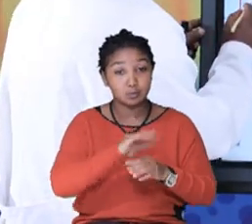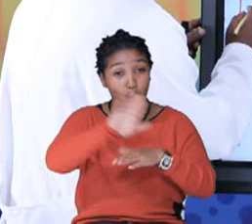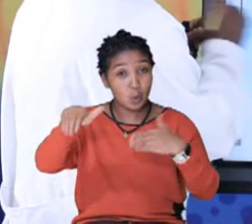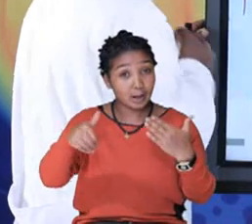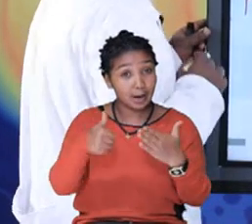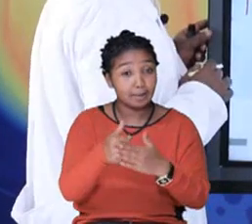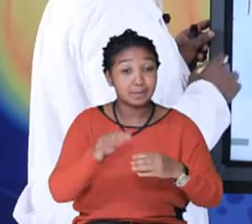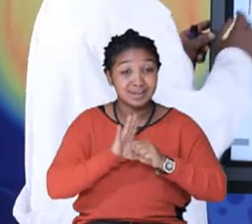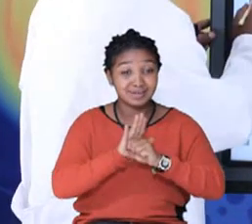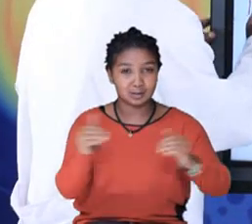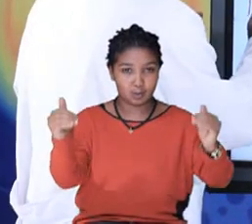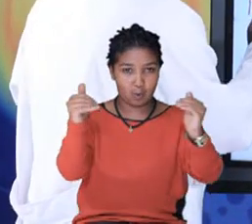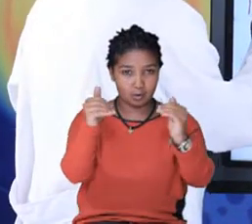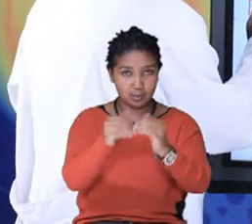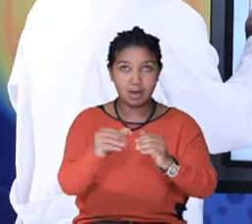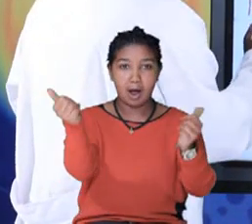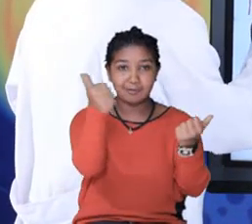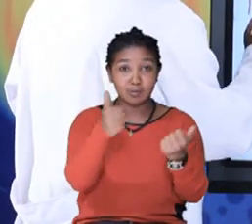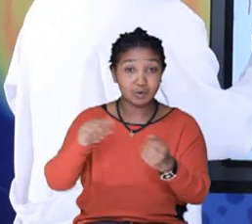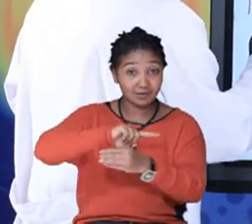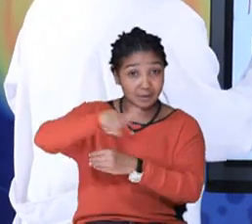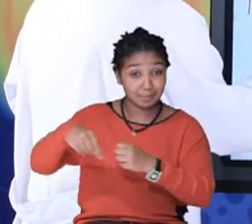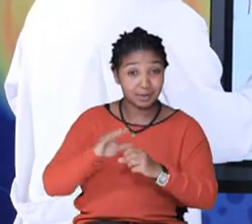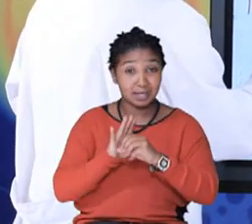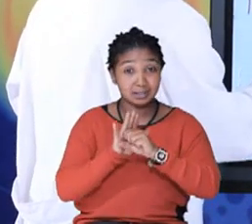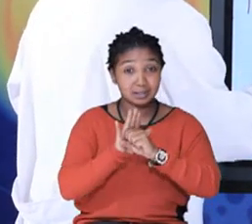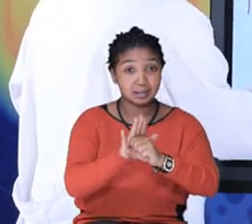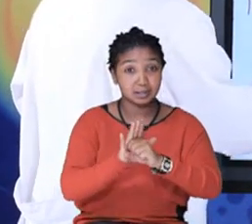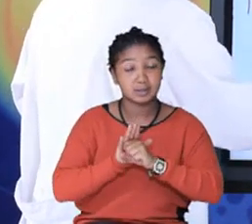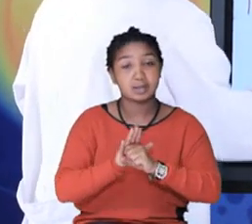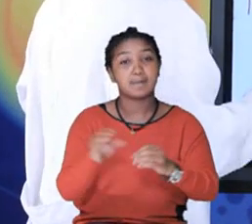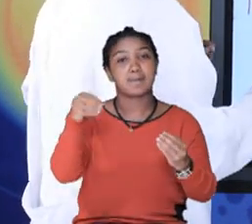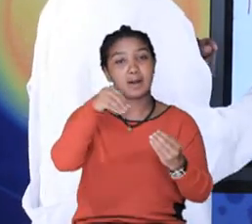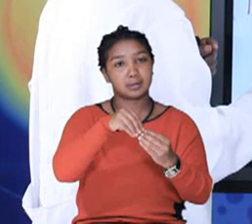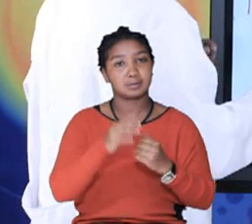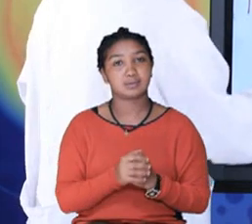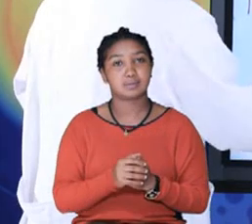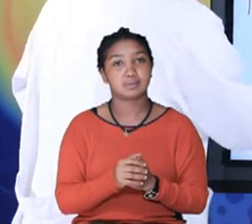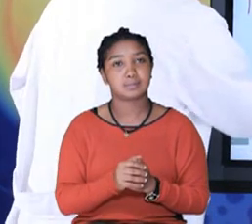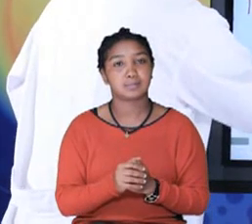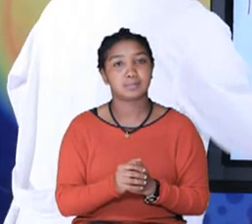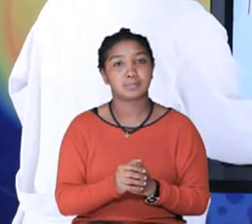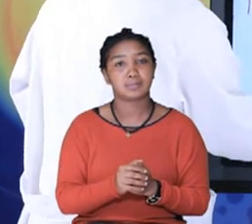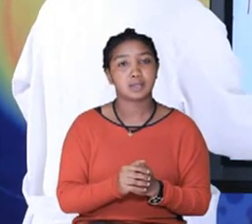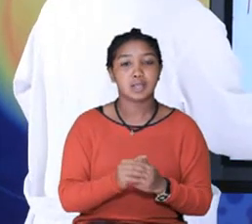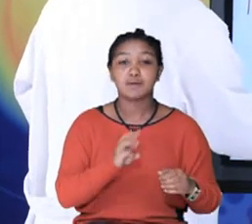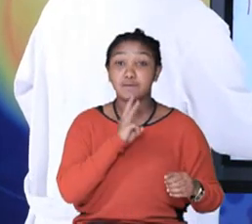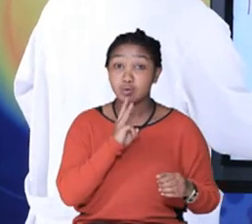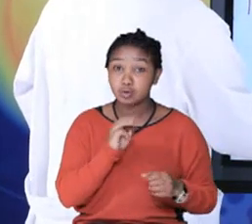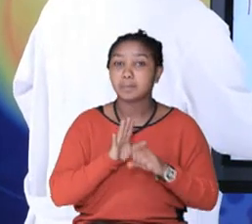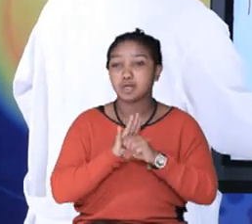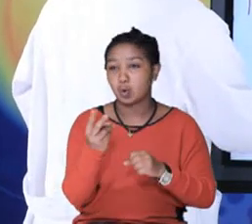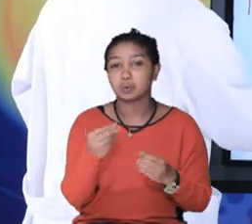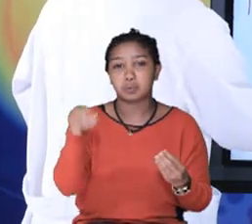total pressure is equal to atmospheric pressure plus fluid pressure.